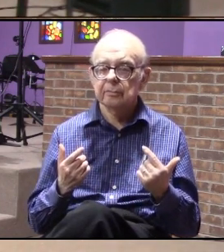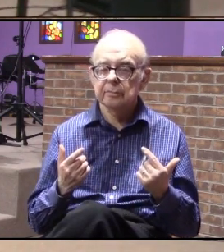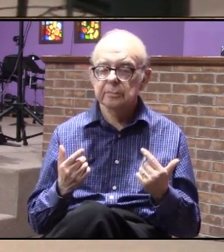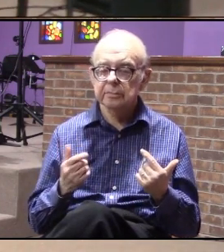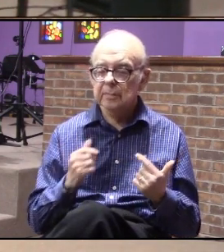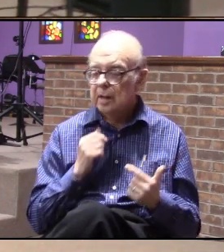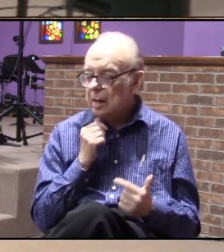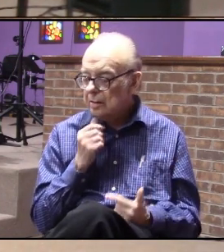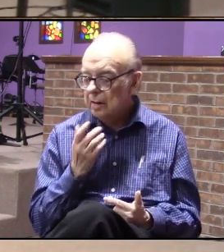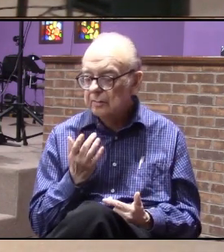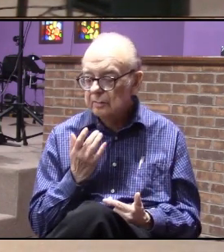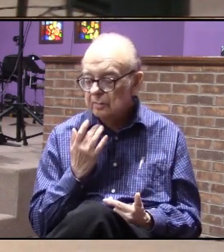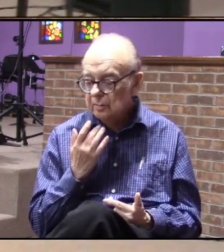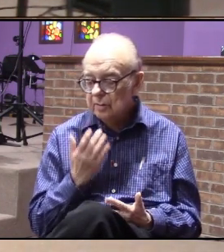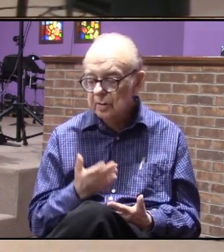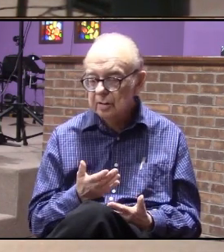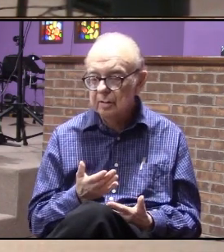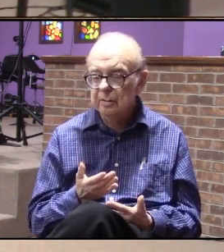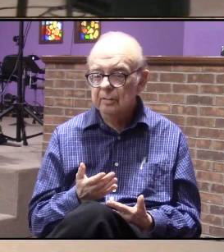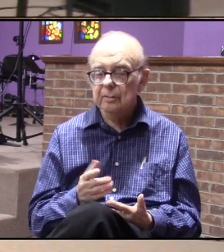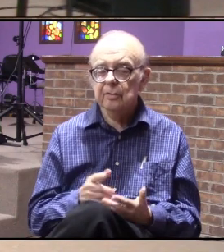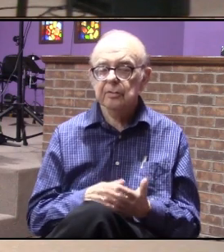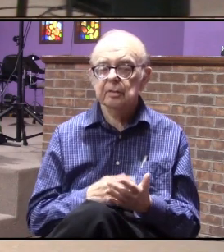unfortunately, sometimes